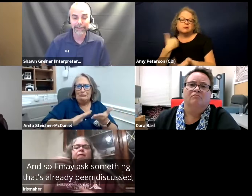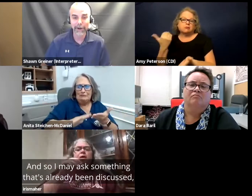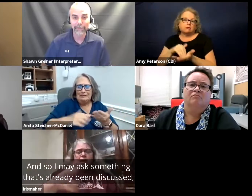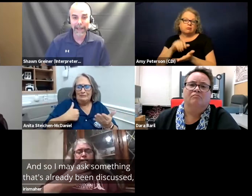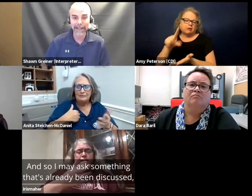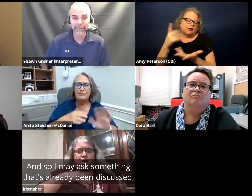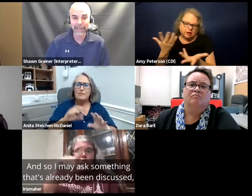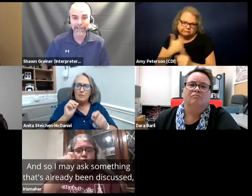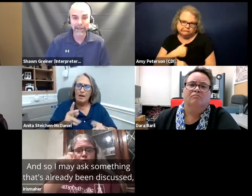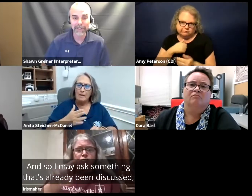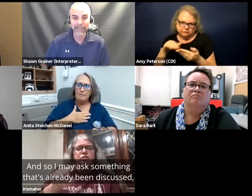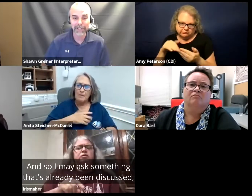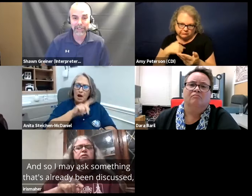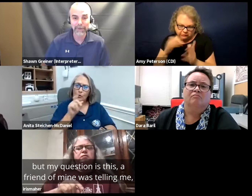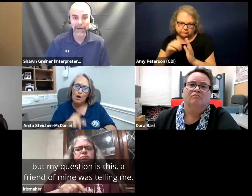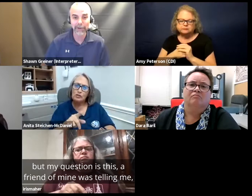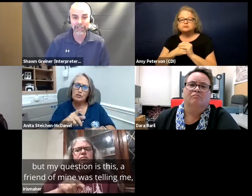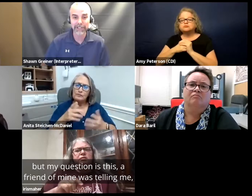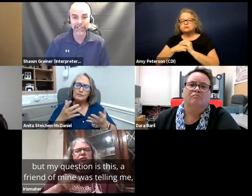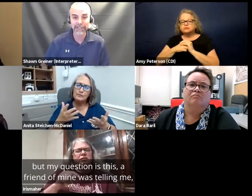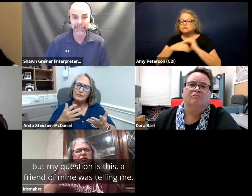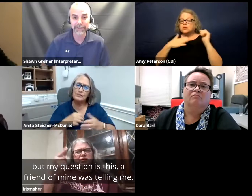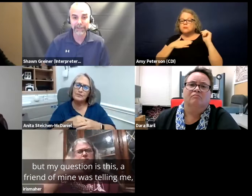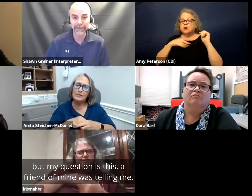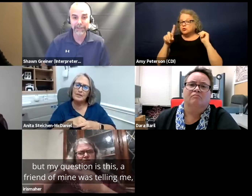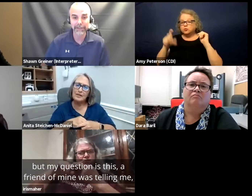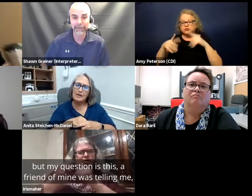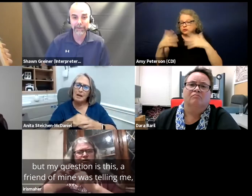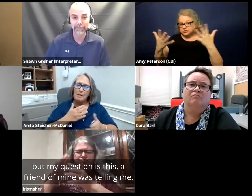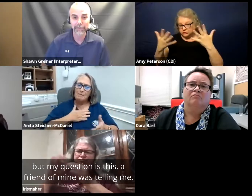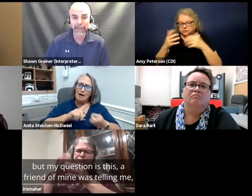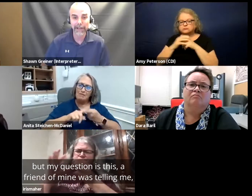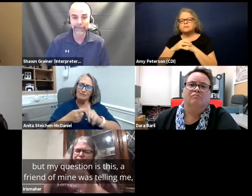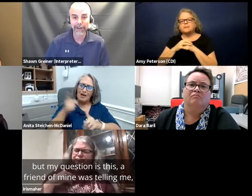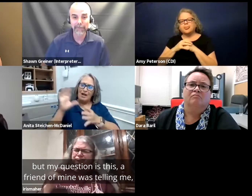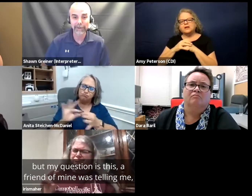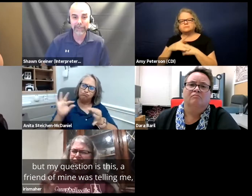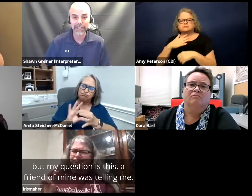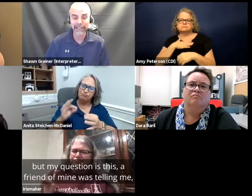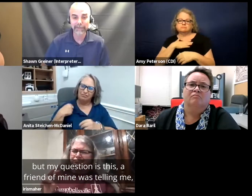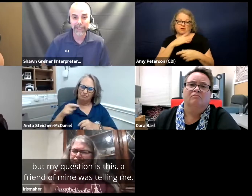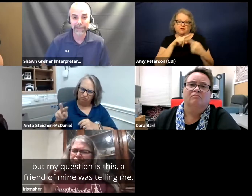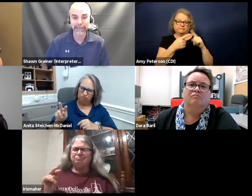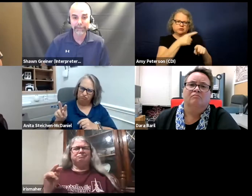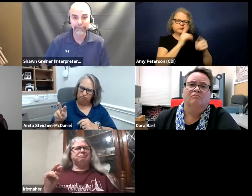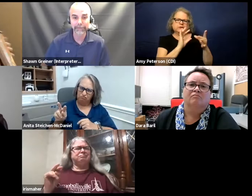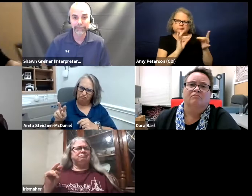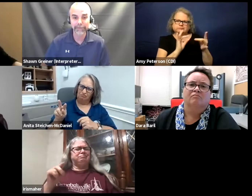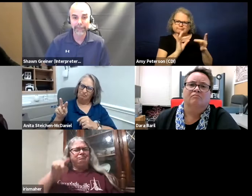And so I may ask something that's already been discussed, but my question is this. A friend of mine was telling me,